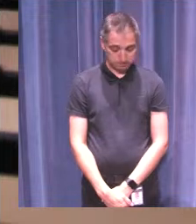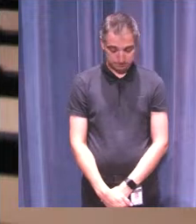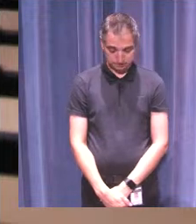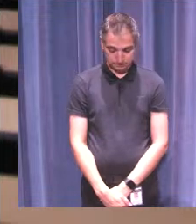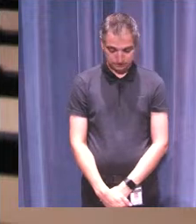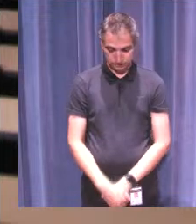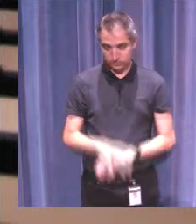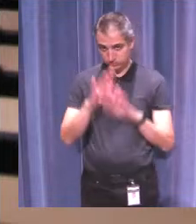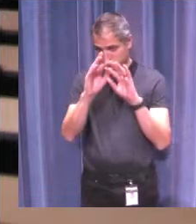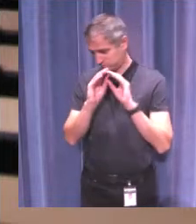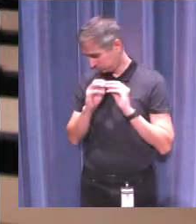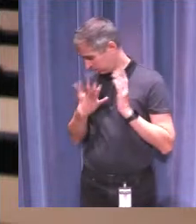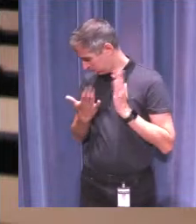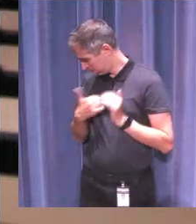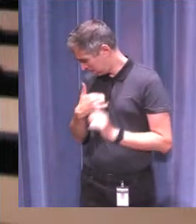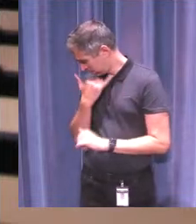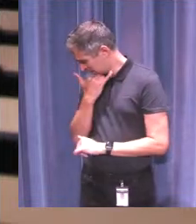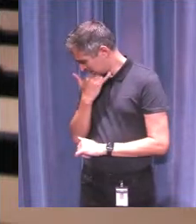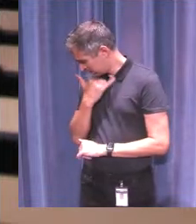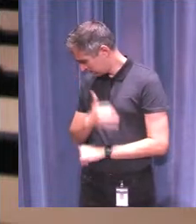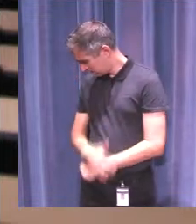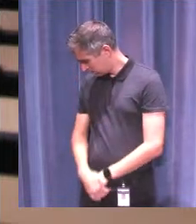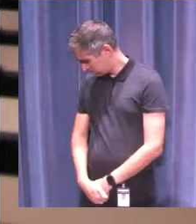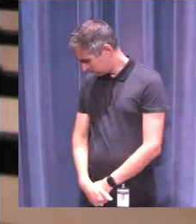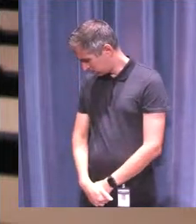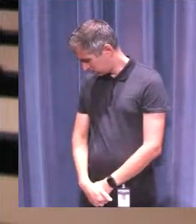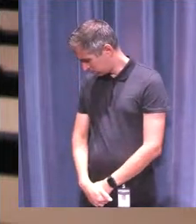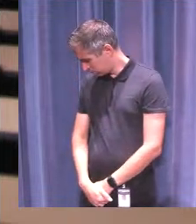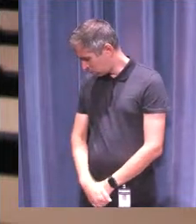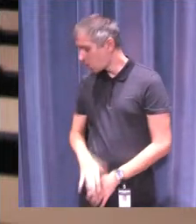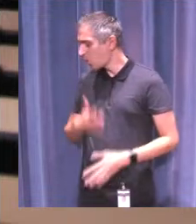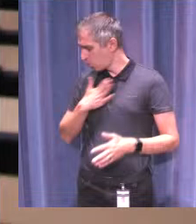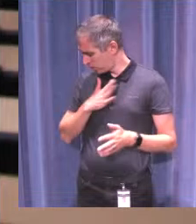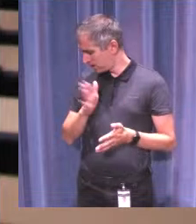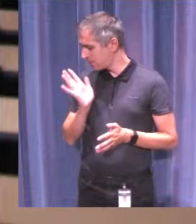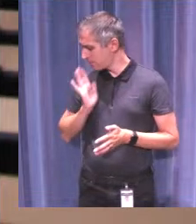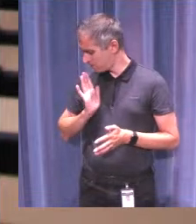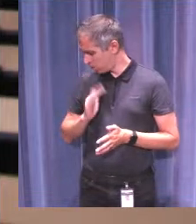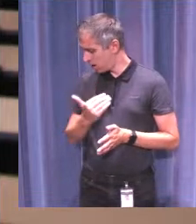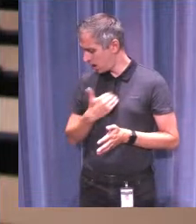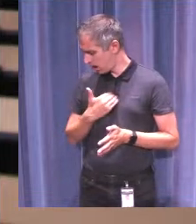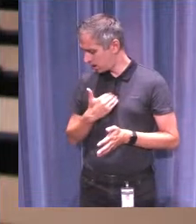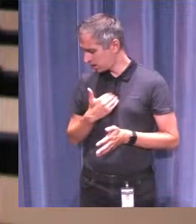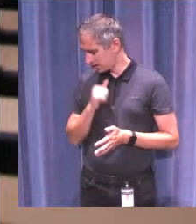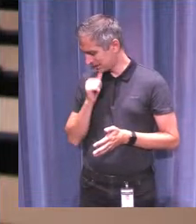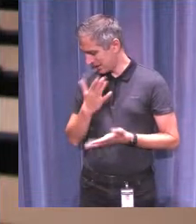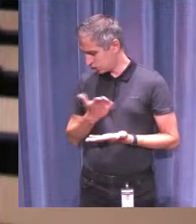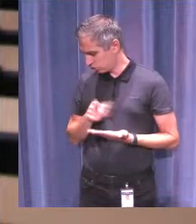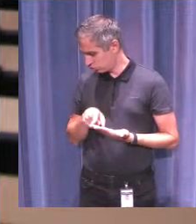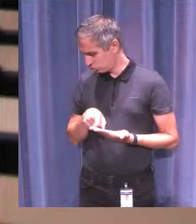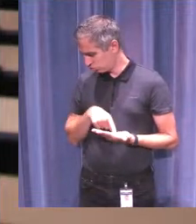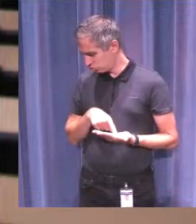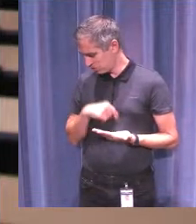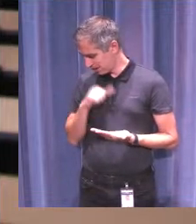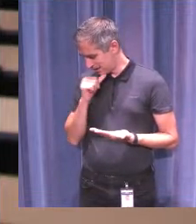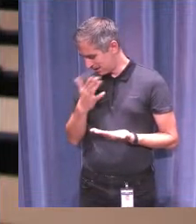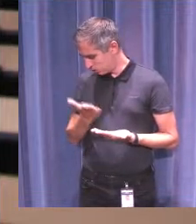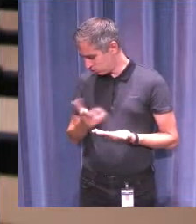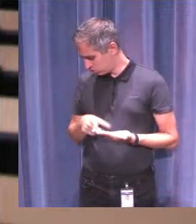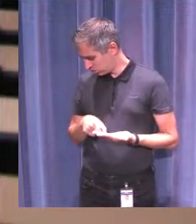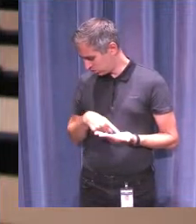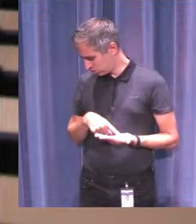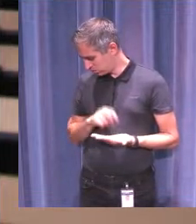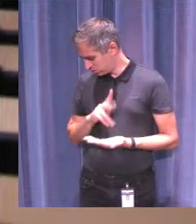I could be mistaken then. That was one of the questions we originally had. It's not in here. It's good. It's not in here now,